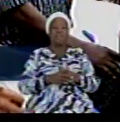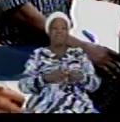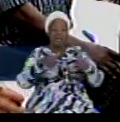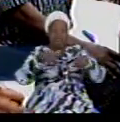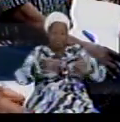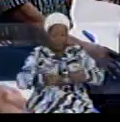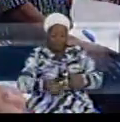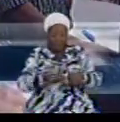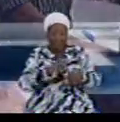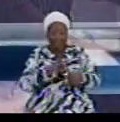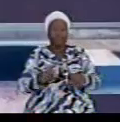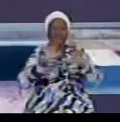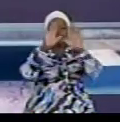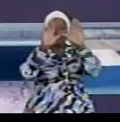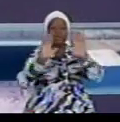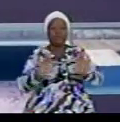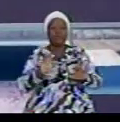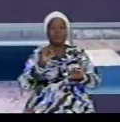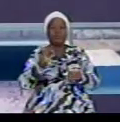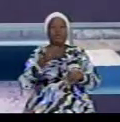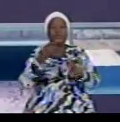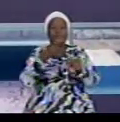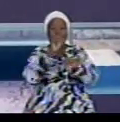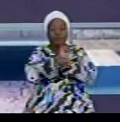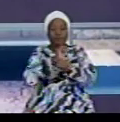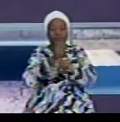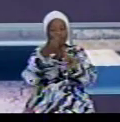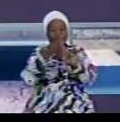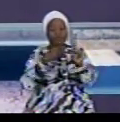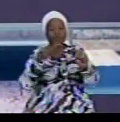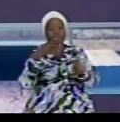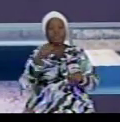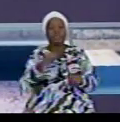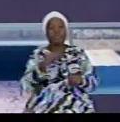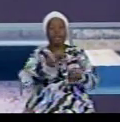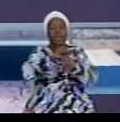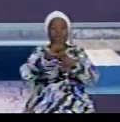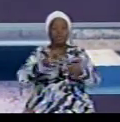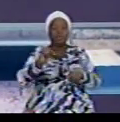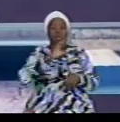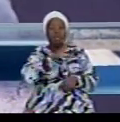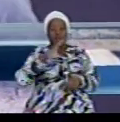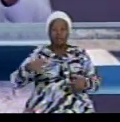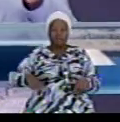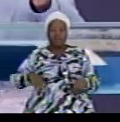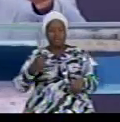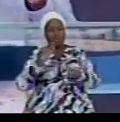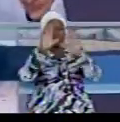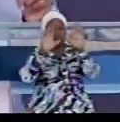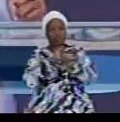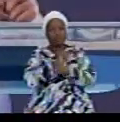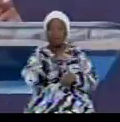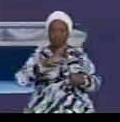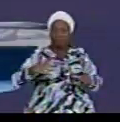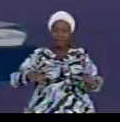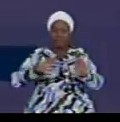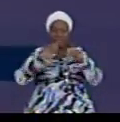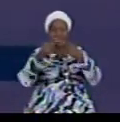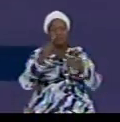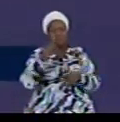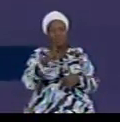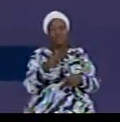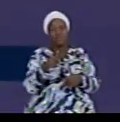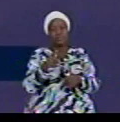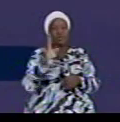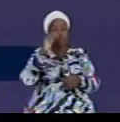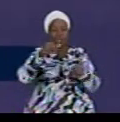Abiding miracles from the anointed Christ. The miracles Christ gives you